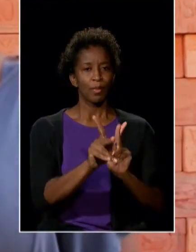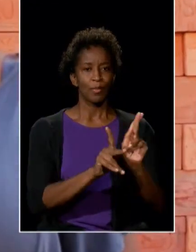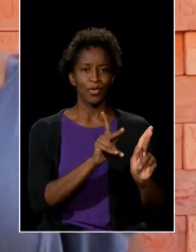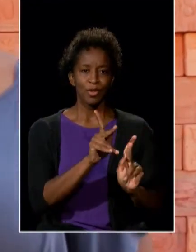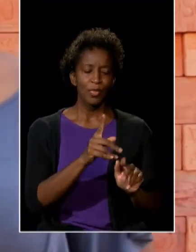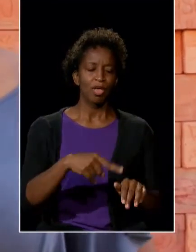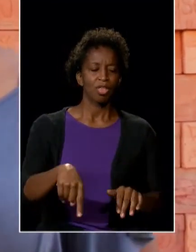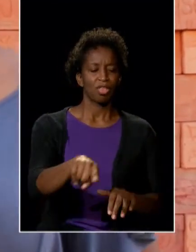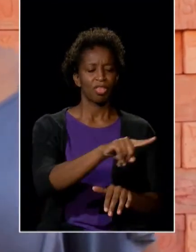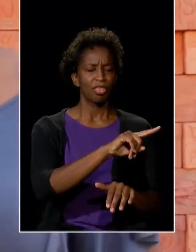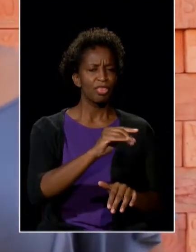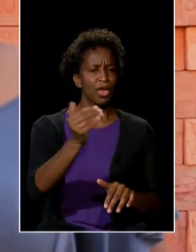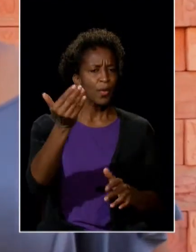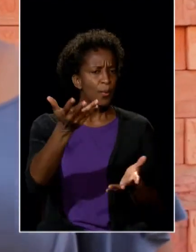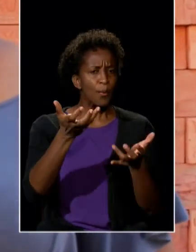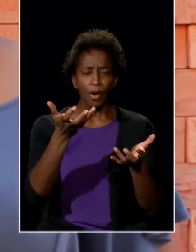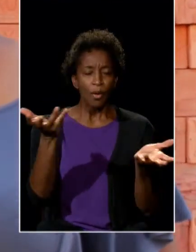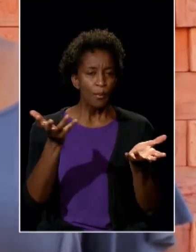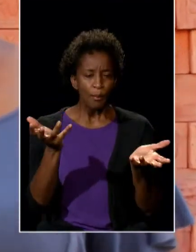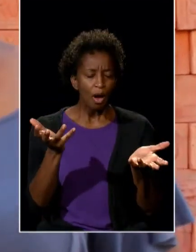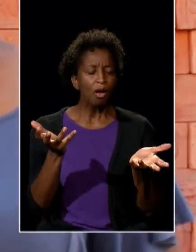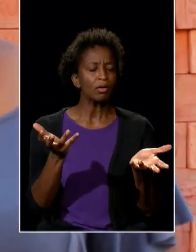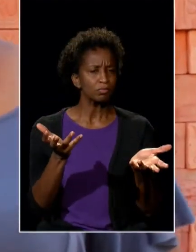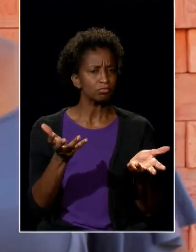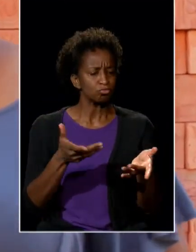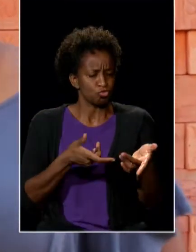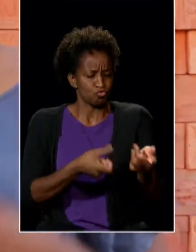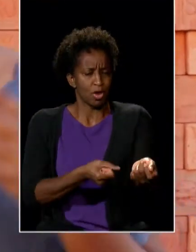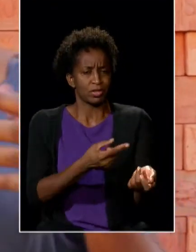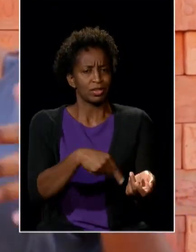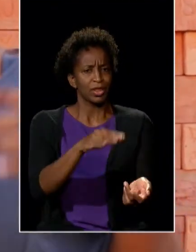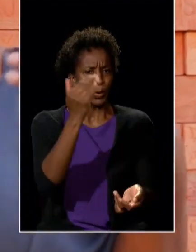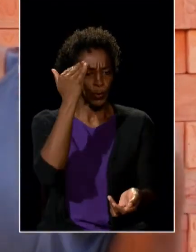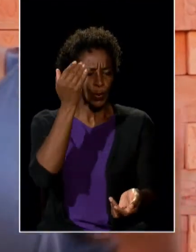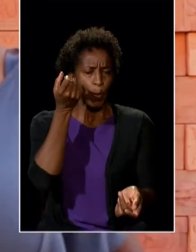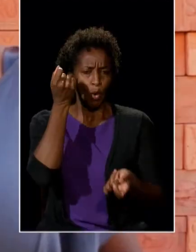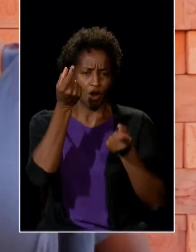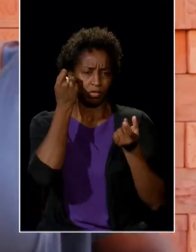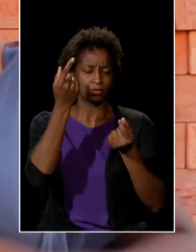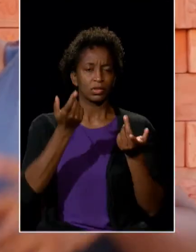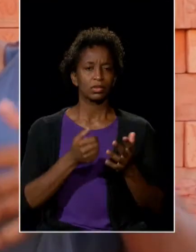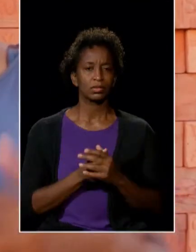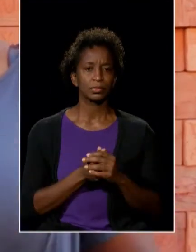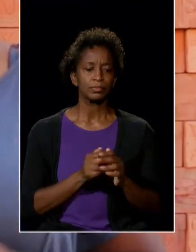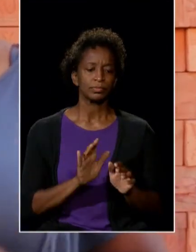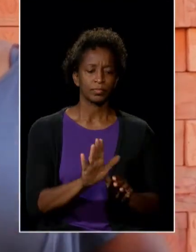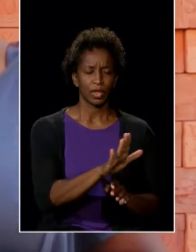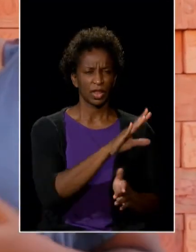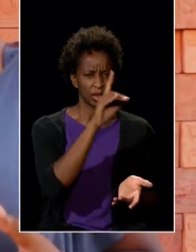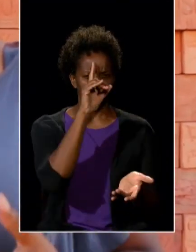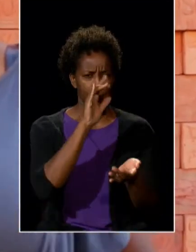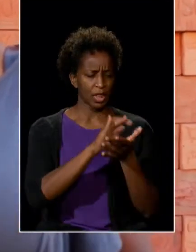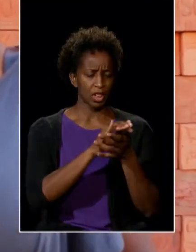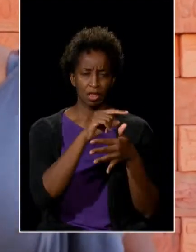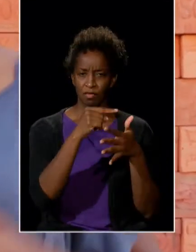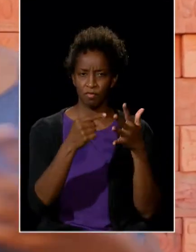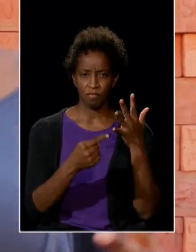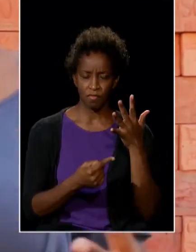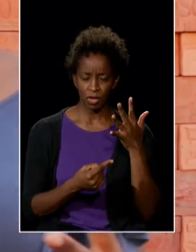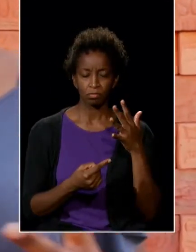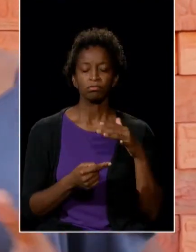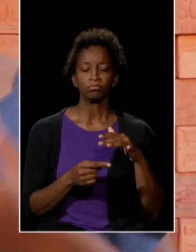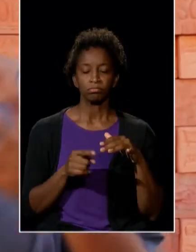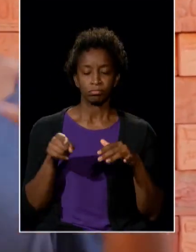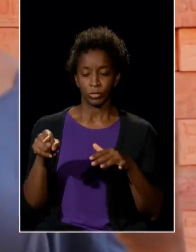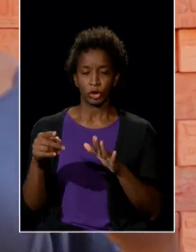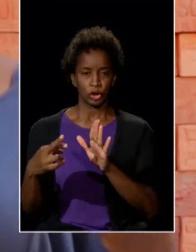know what they want and who they want to represent their beliefs and to represent them on the world stage.